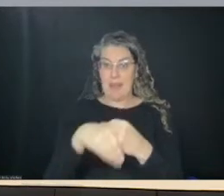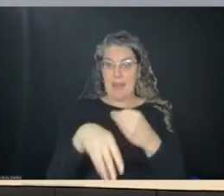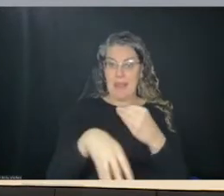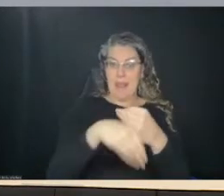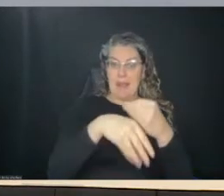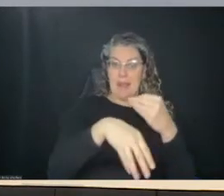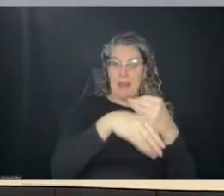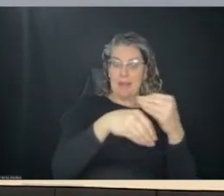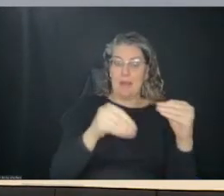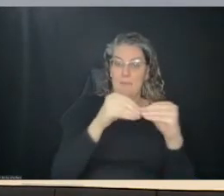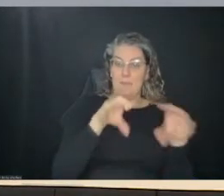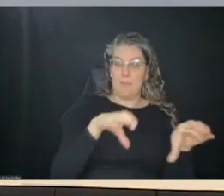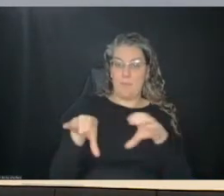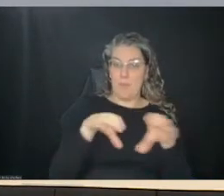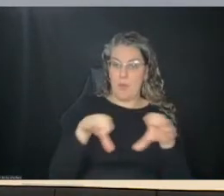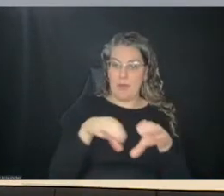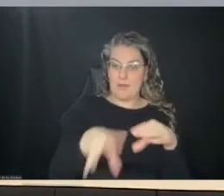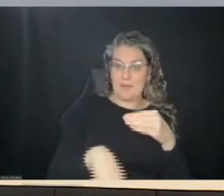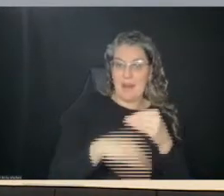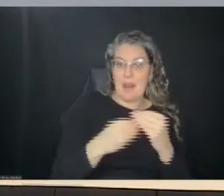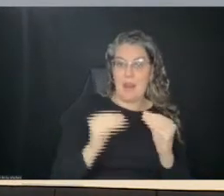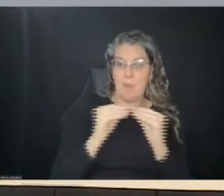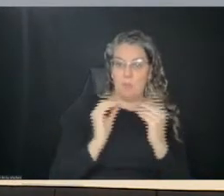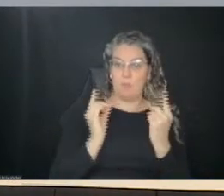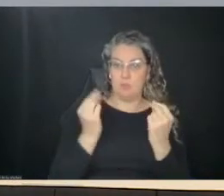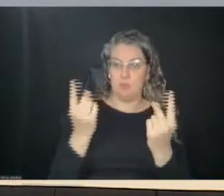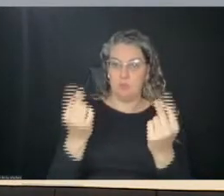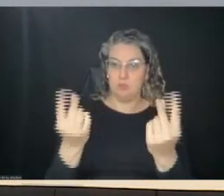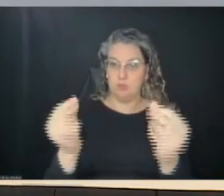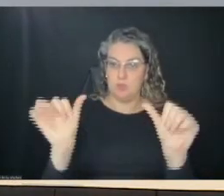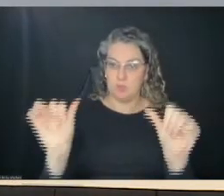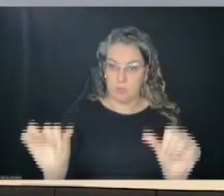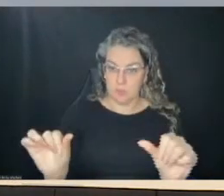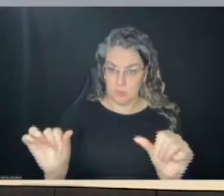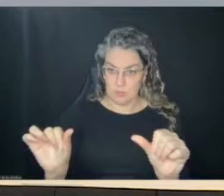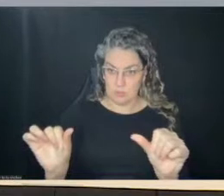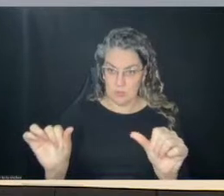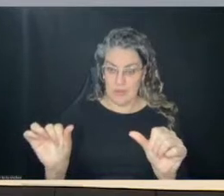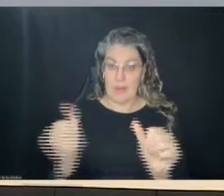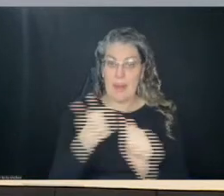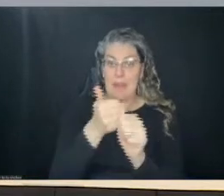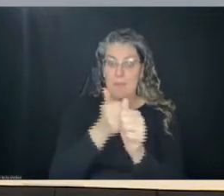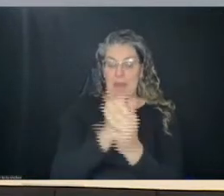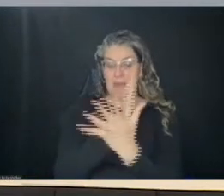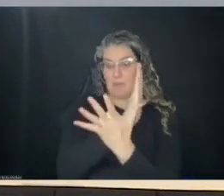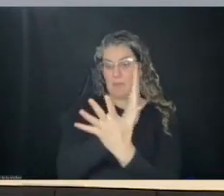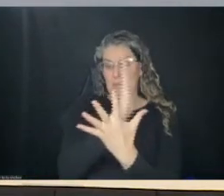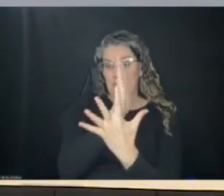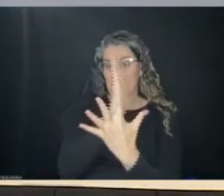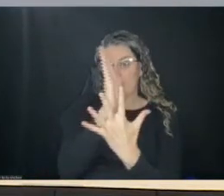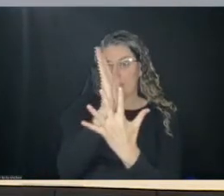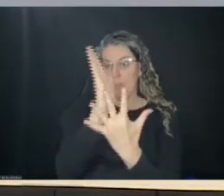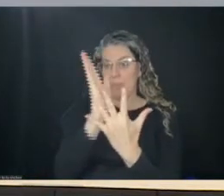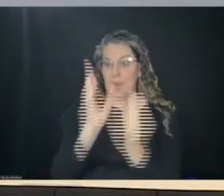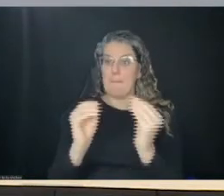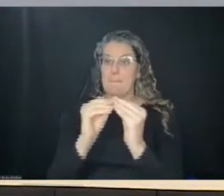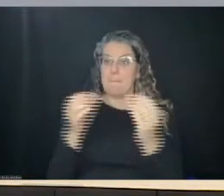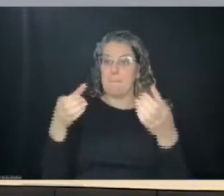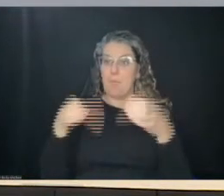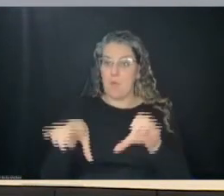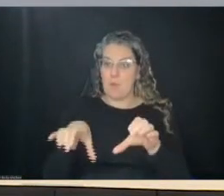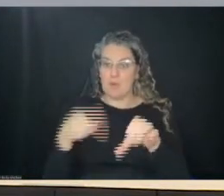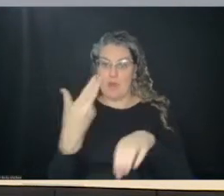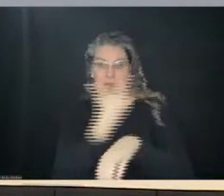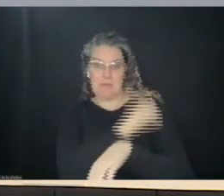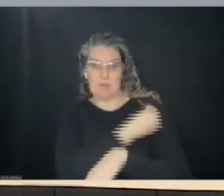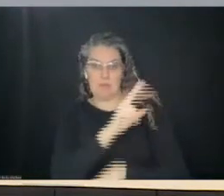to us. The plan allows us more time to get island residents vaccinated with 2 doses. I encourage